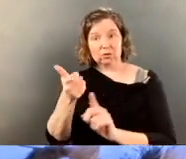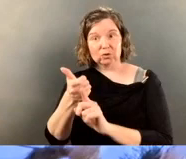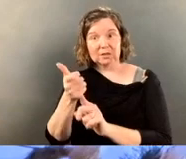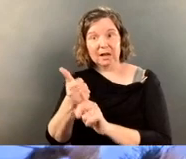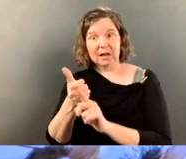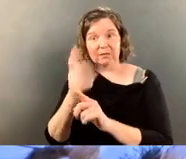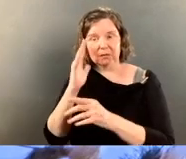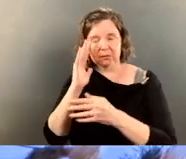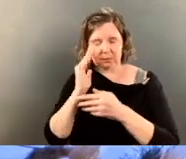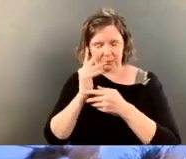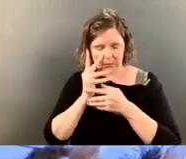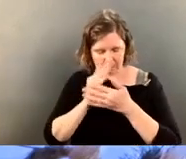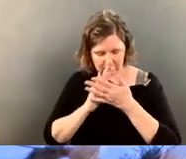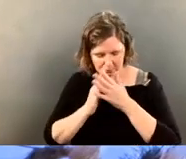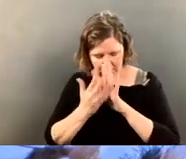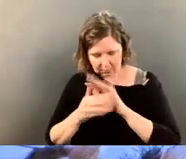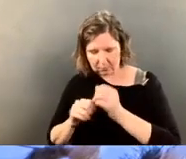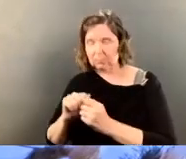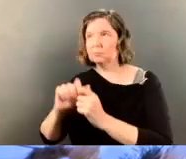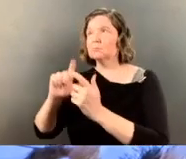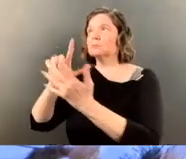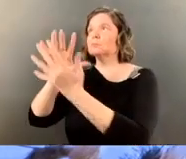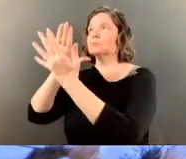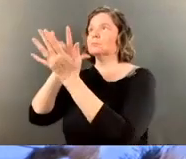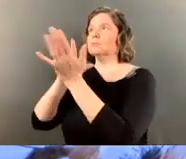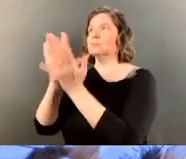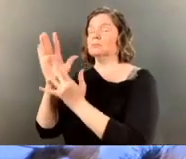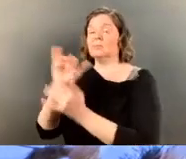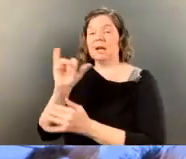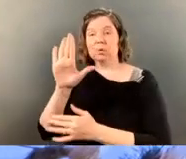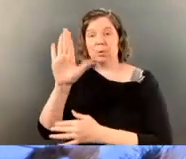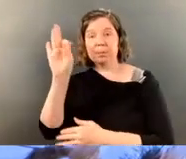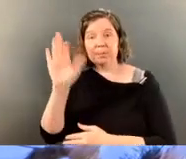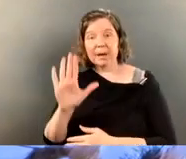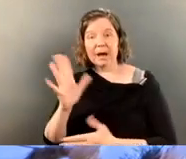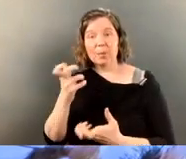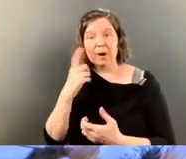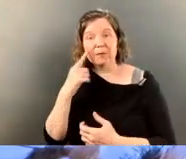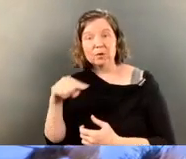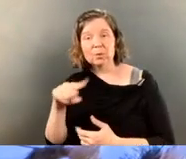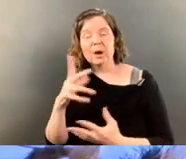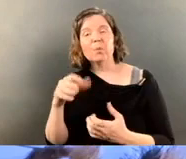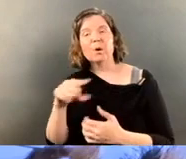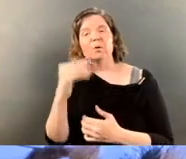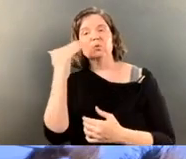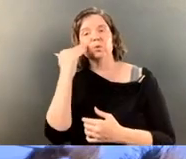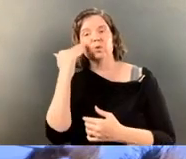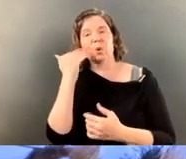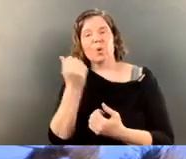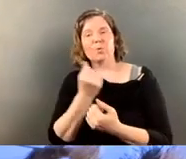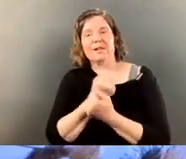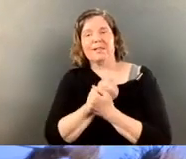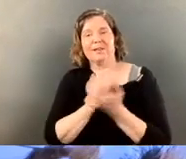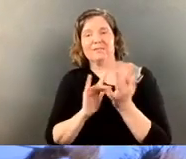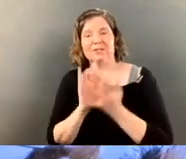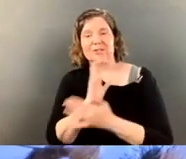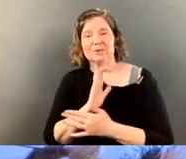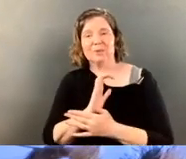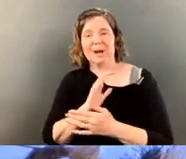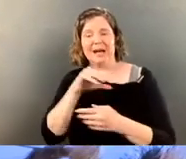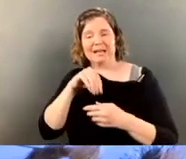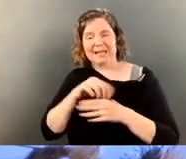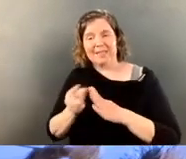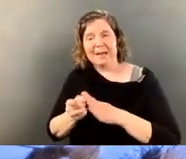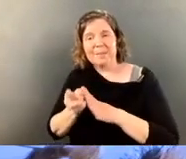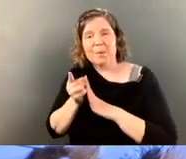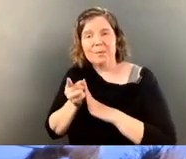yourself, as your pastor, what I want for you is I want you to know the love of Jesus Christ in that